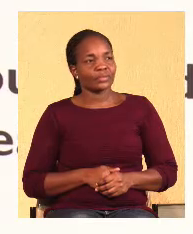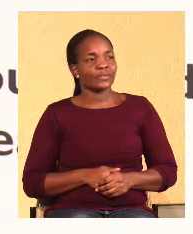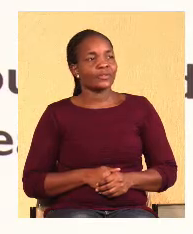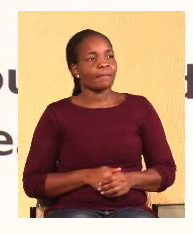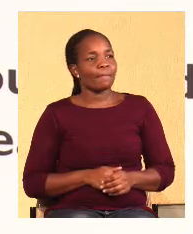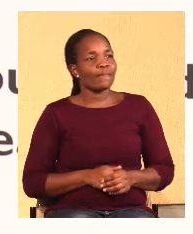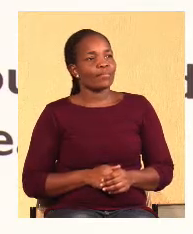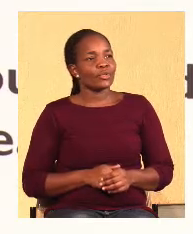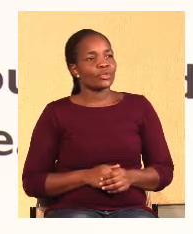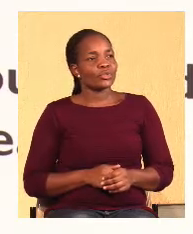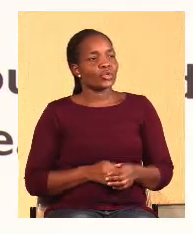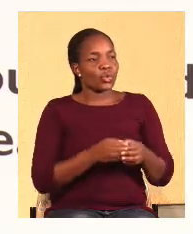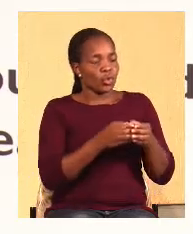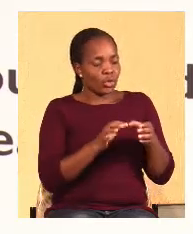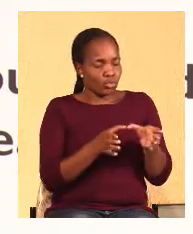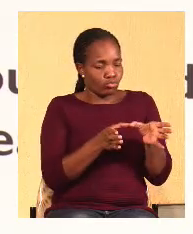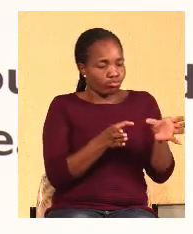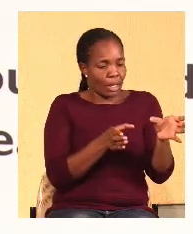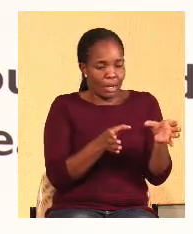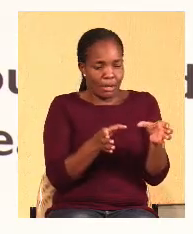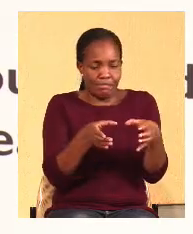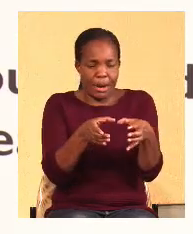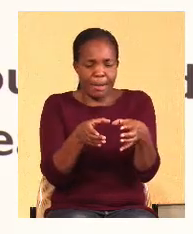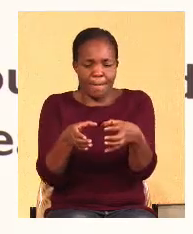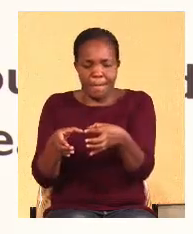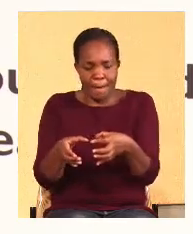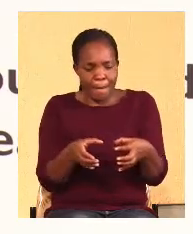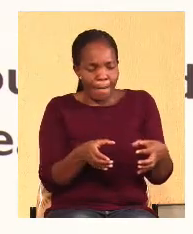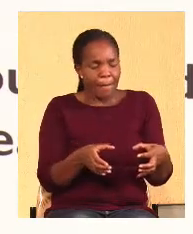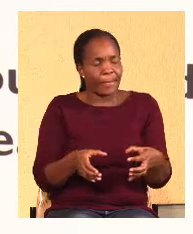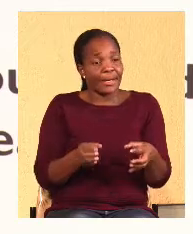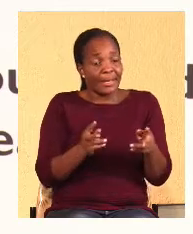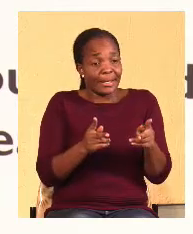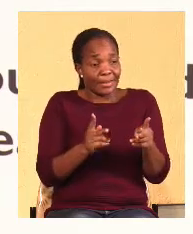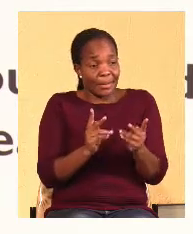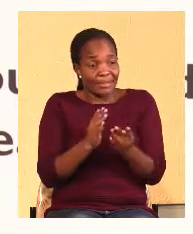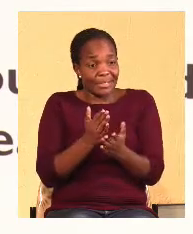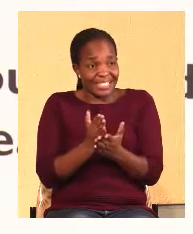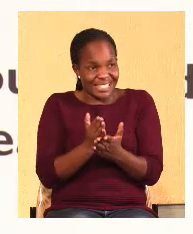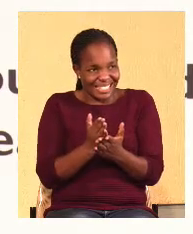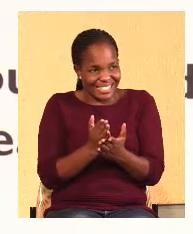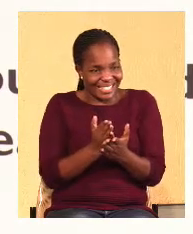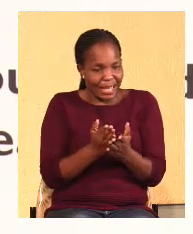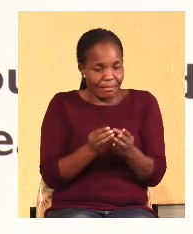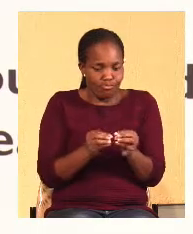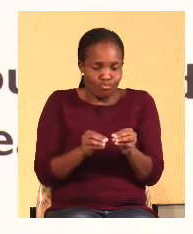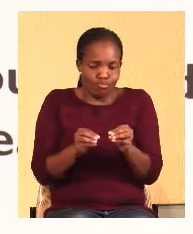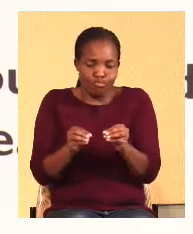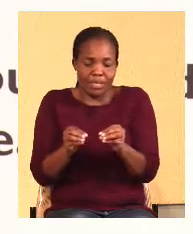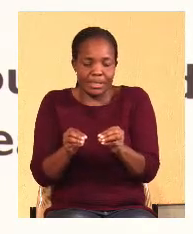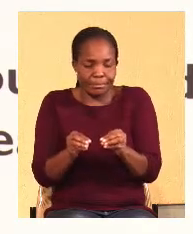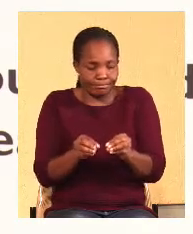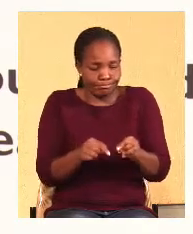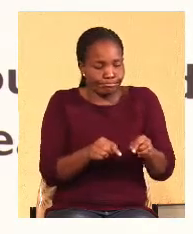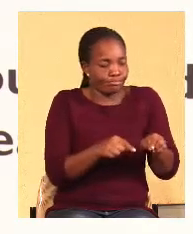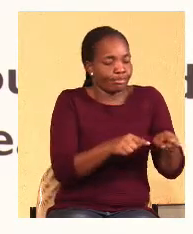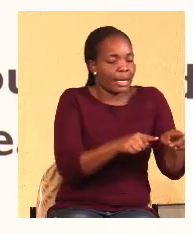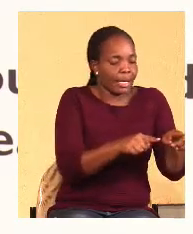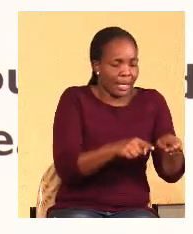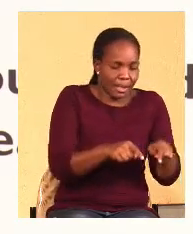to cluster groups and allow for some liberal movement for purposes